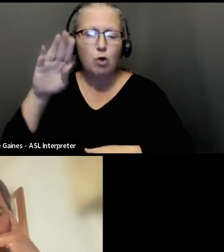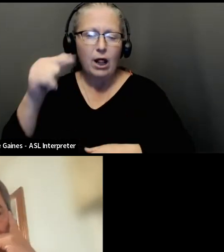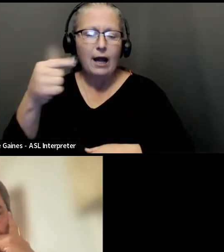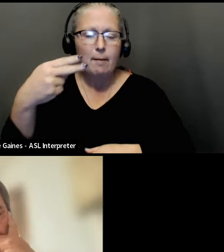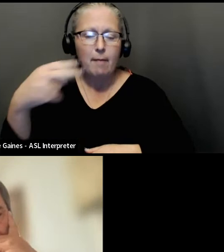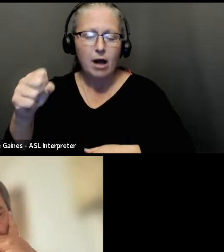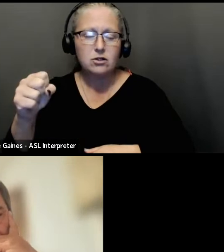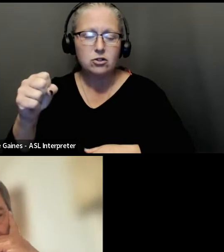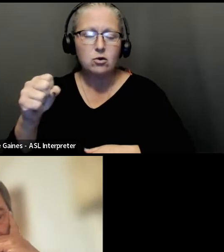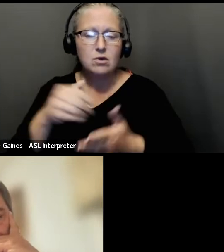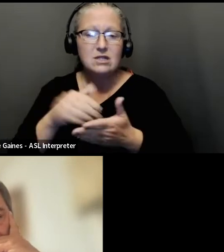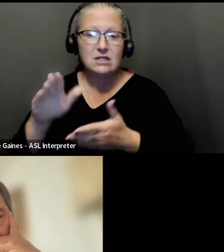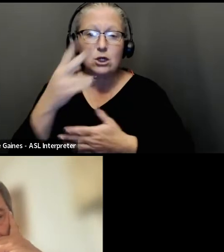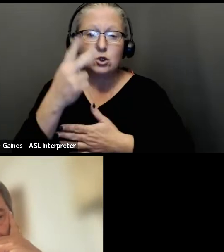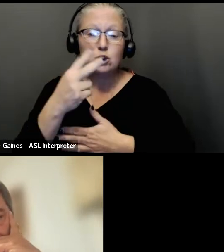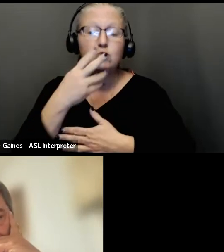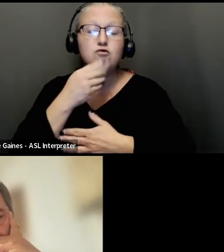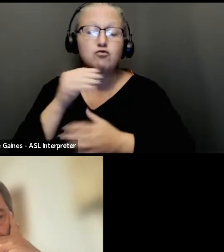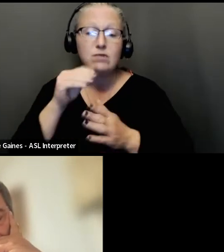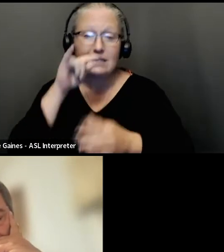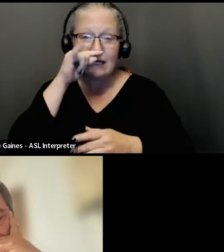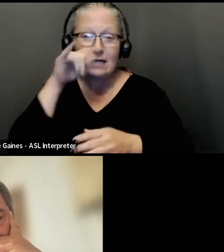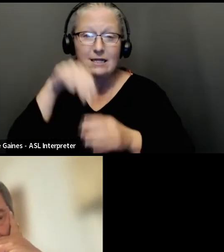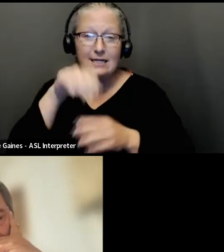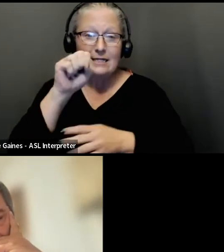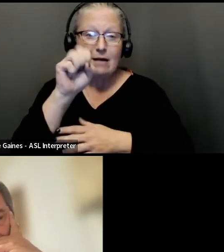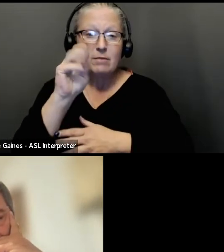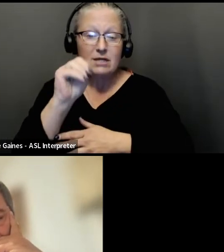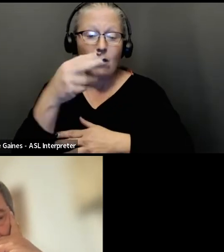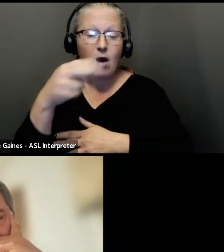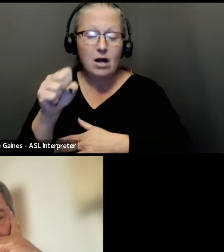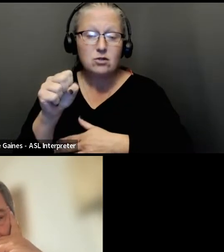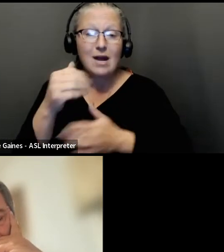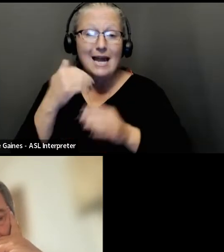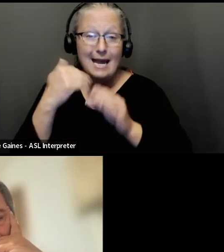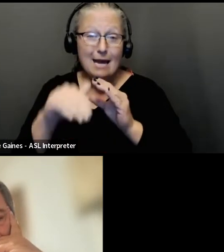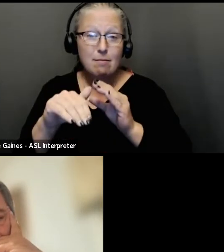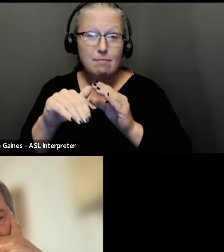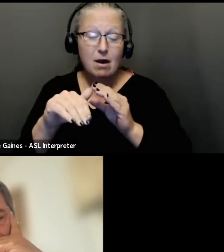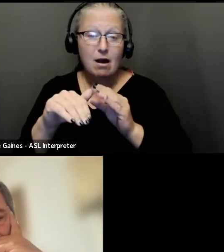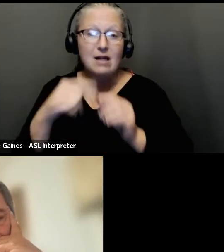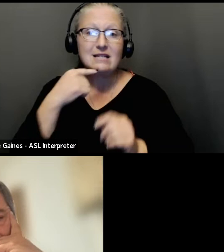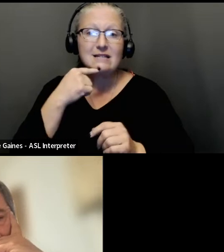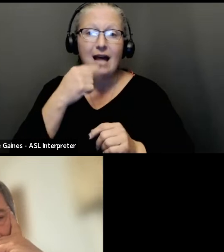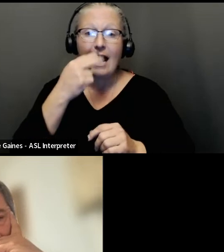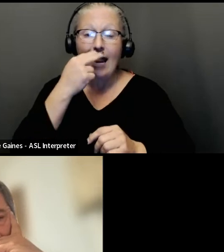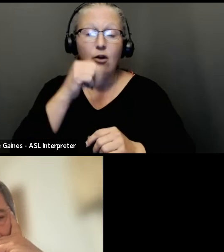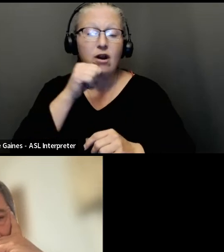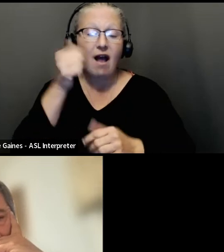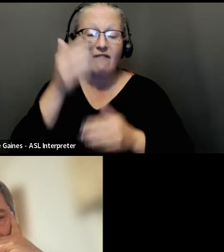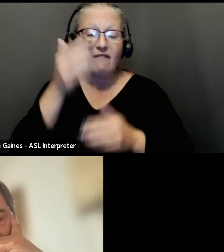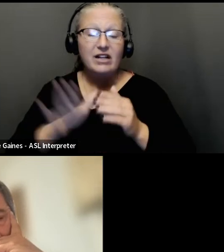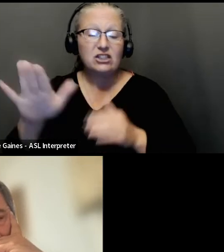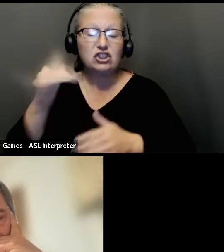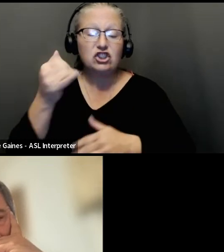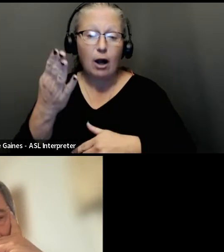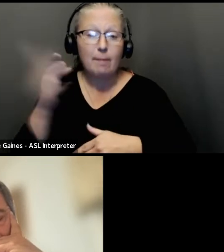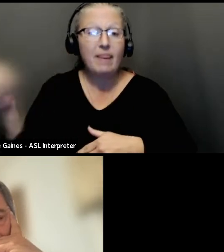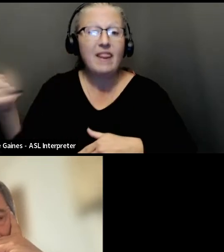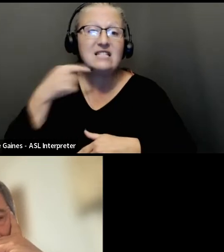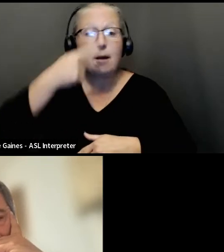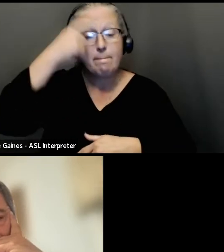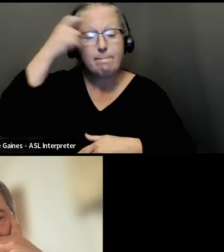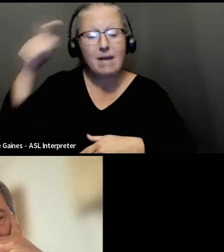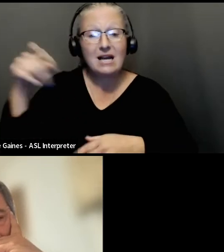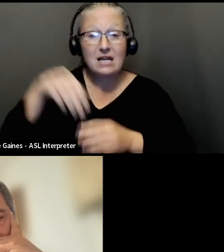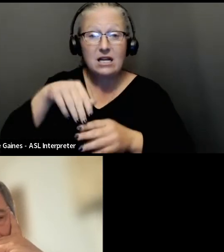that sent to Jewish kids in San Mateo High School an email that Hitler did not finish his job. They said because he did it in